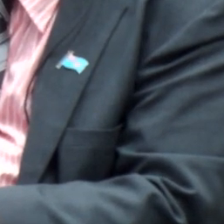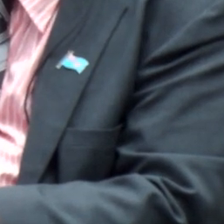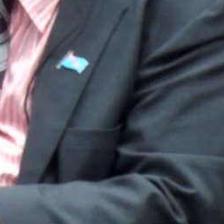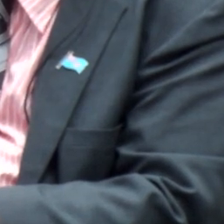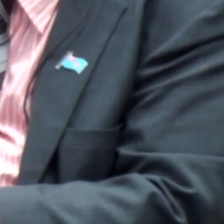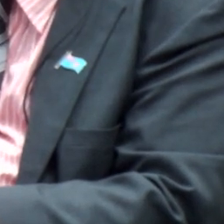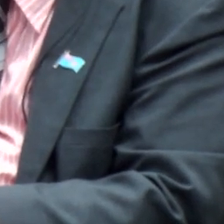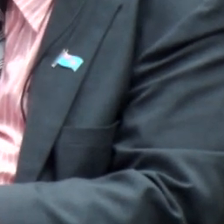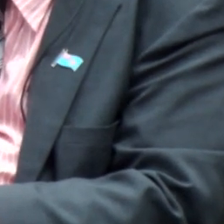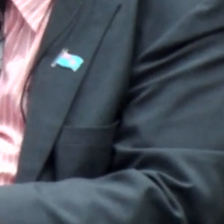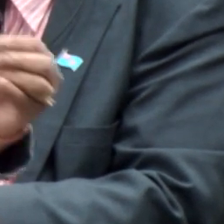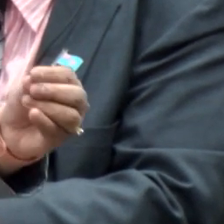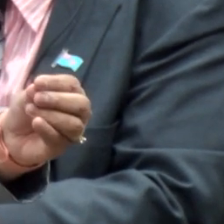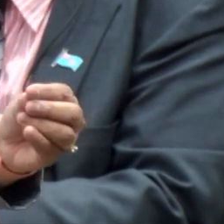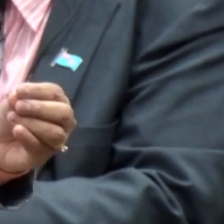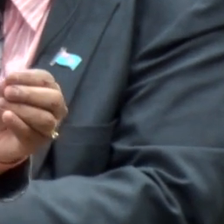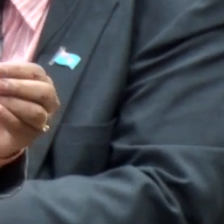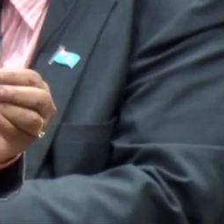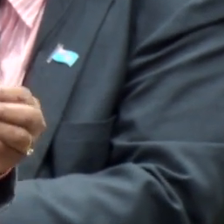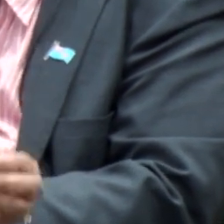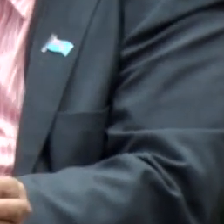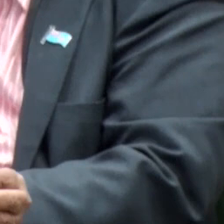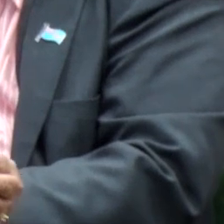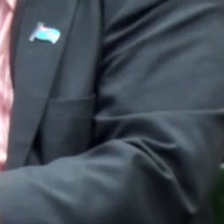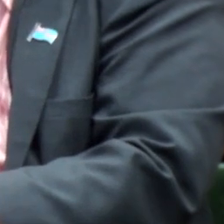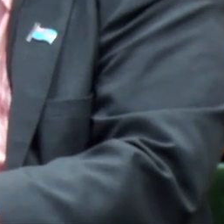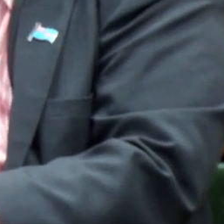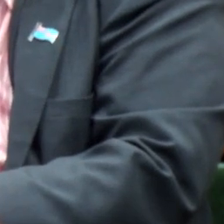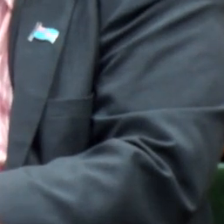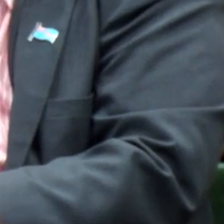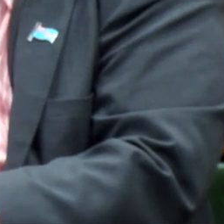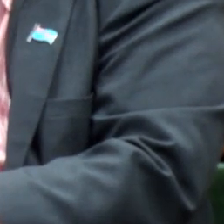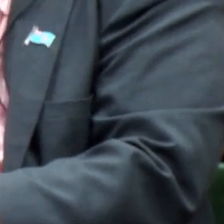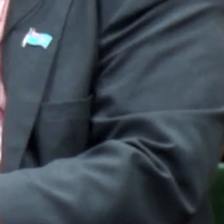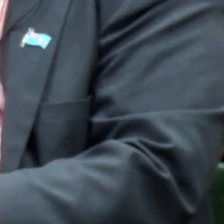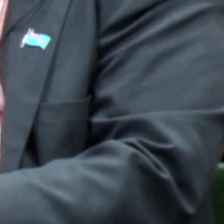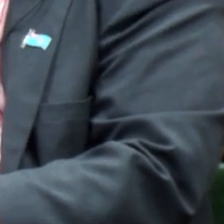students? And we are investing over $700 million.